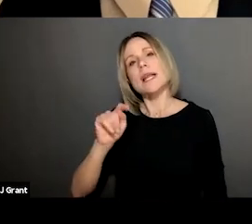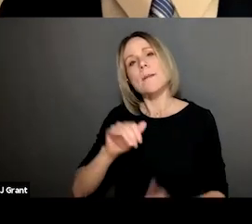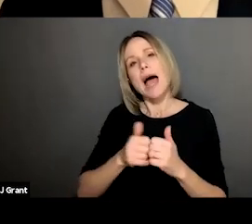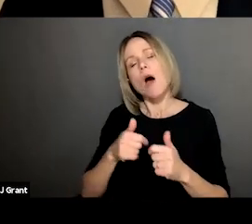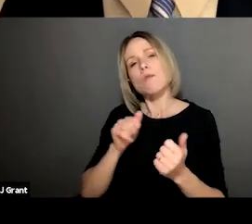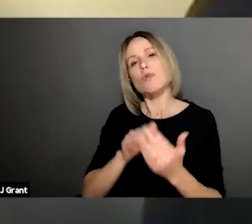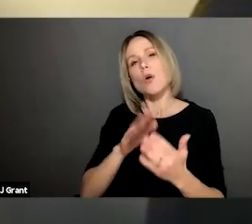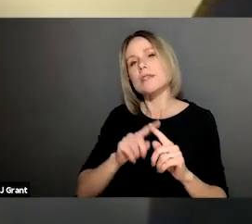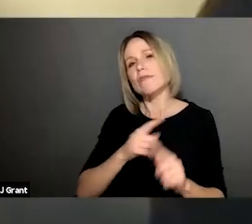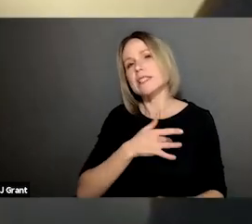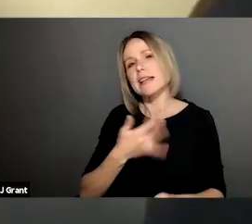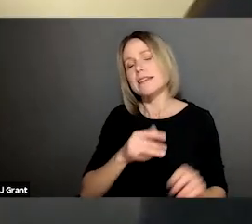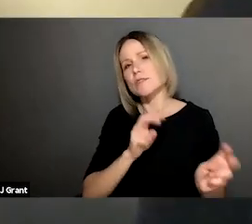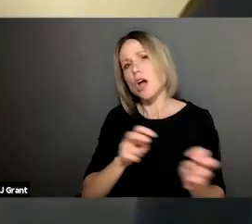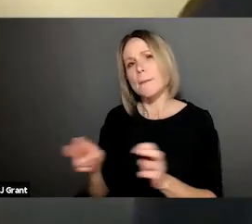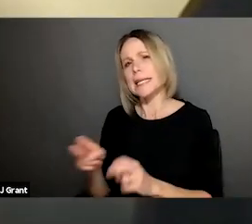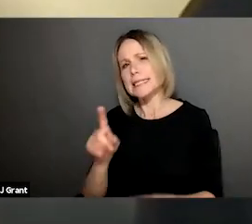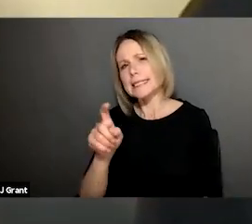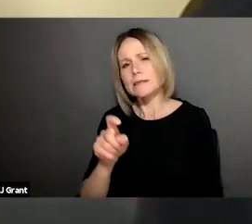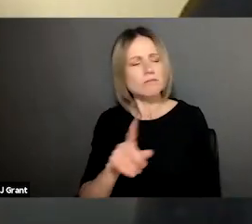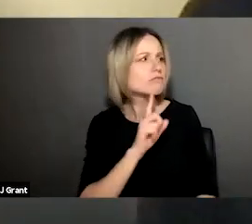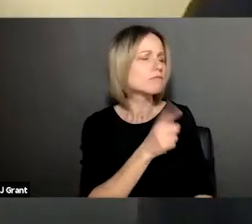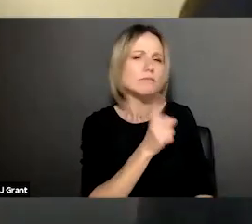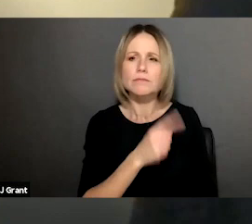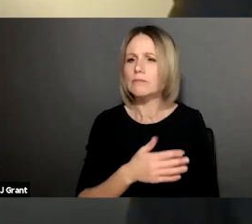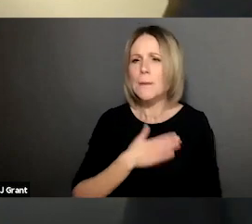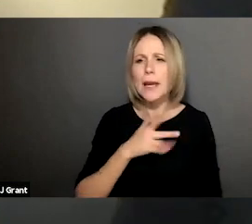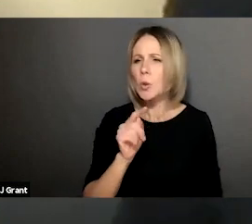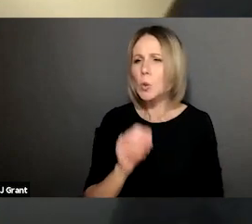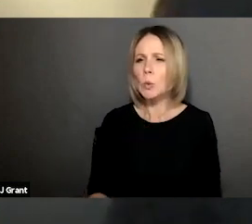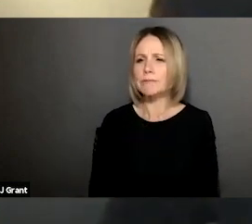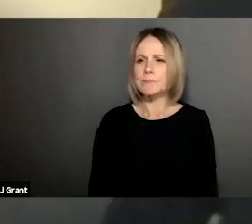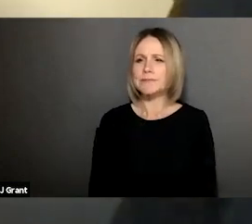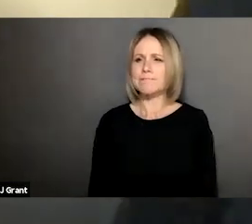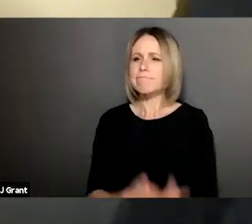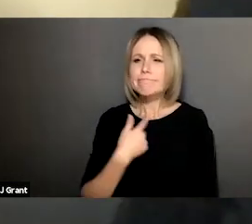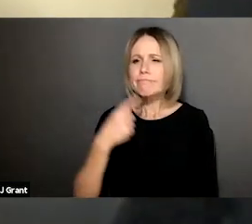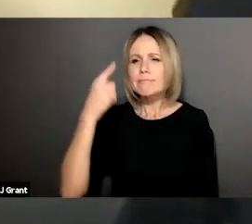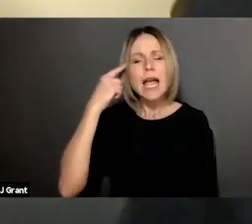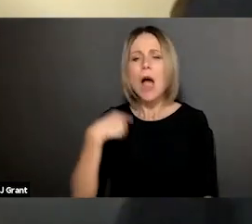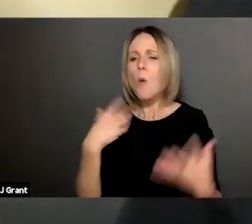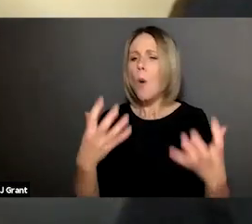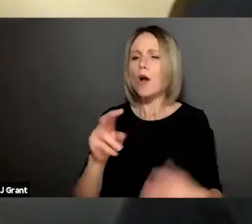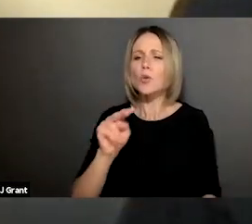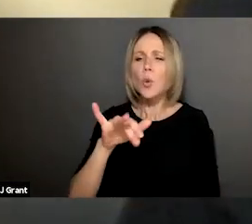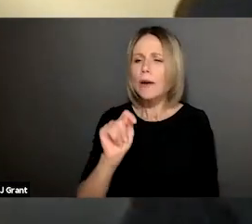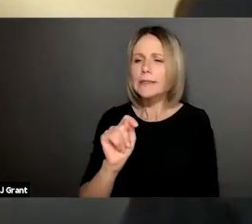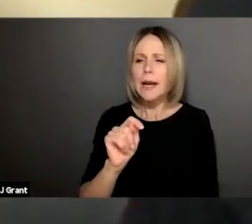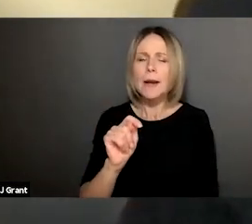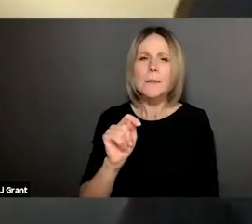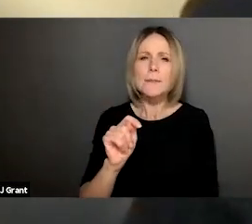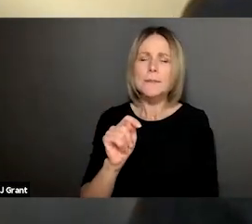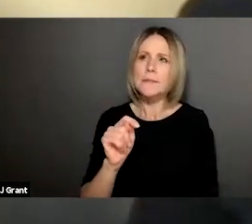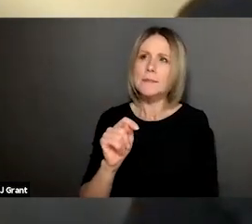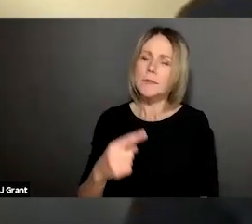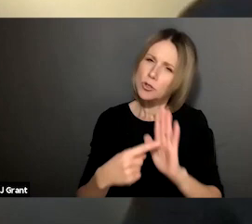these? Absolutely. I'm happy to. I think that above all else, I want the New York Times to show